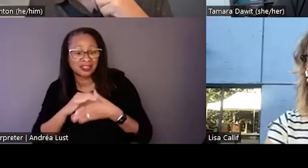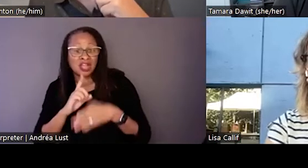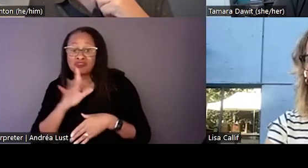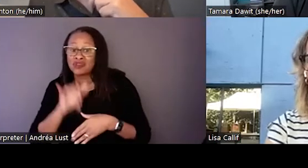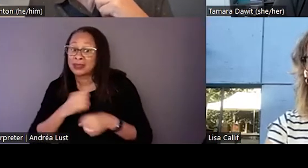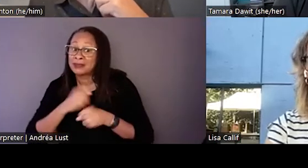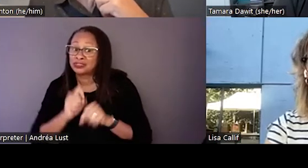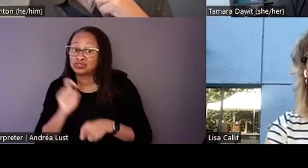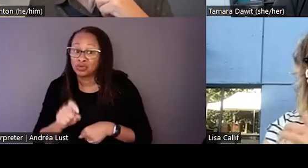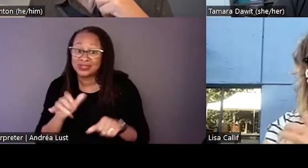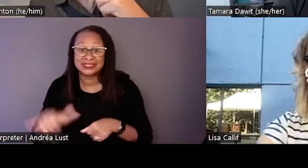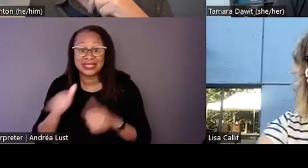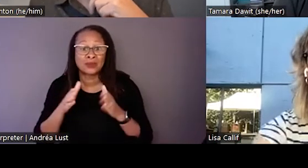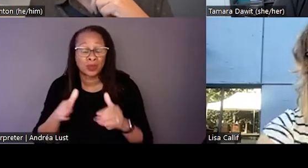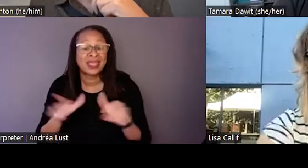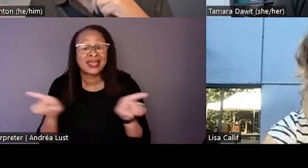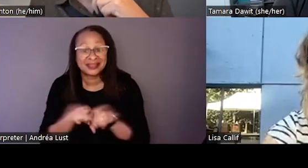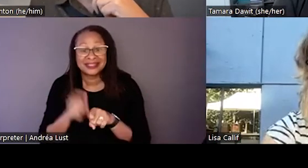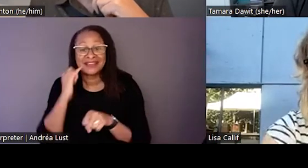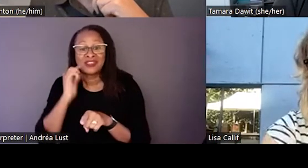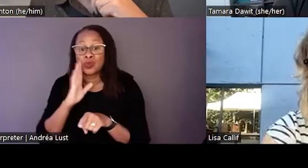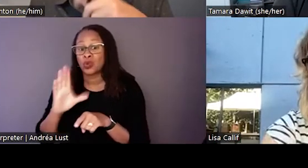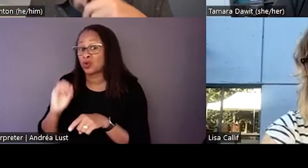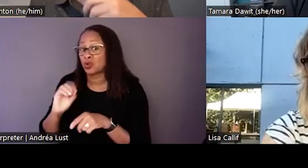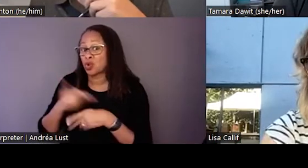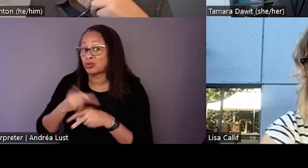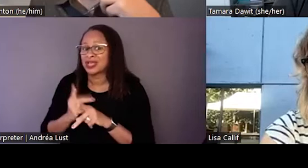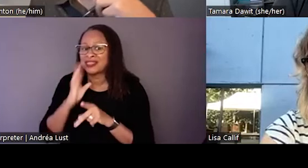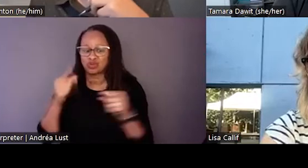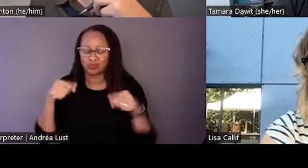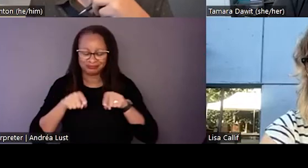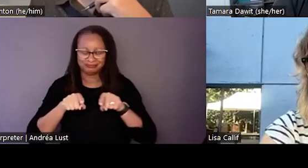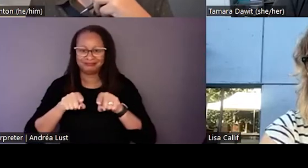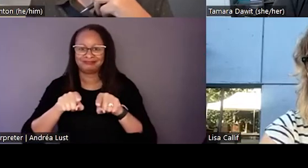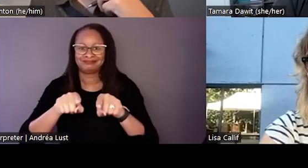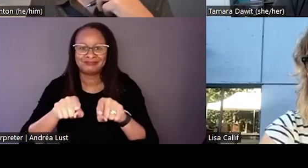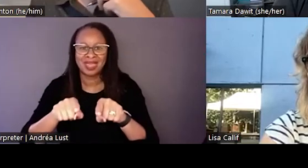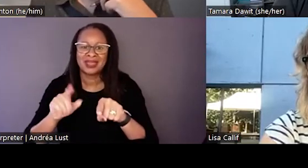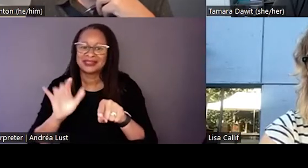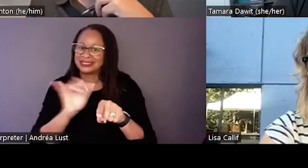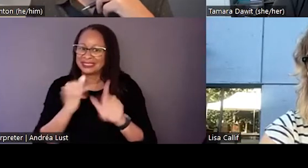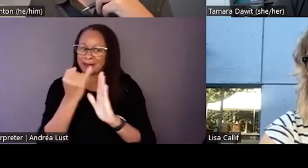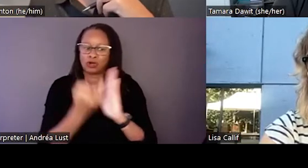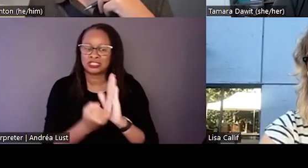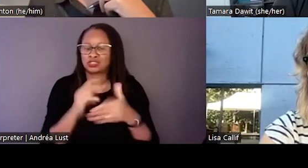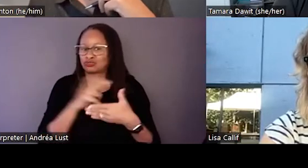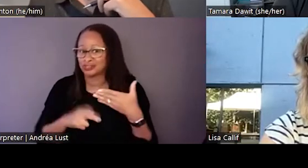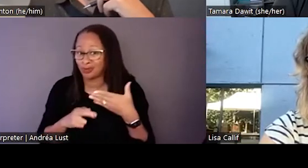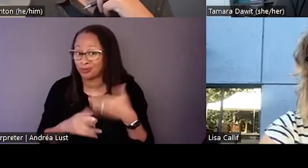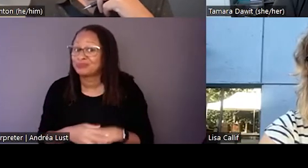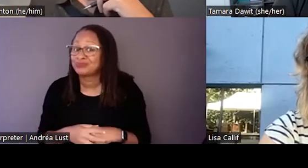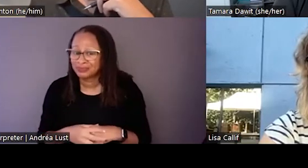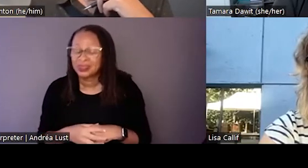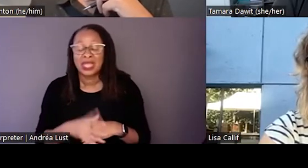the same way as if you're going to co-produce that you're aligned on the same artistic output and the same sort of